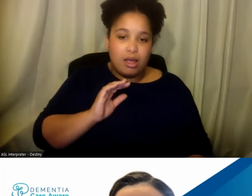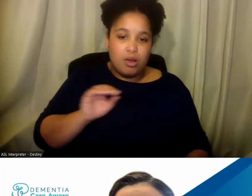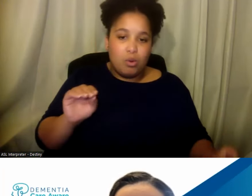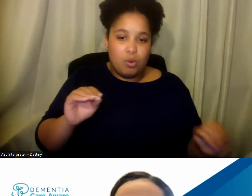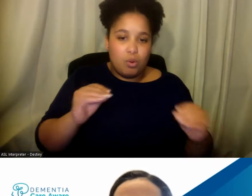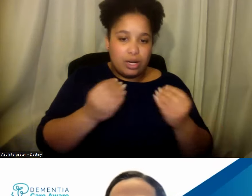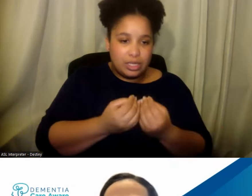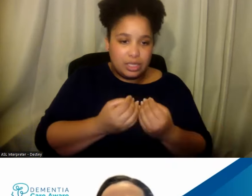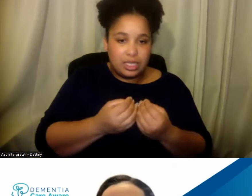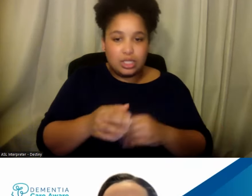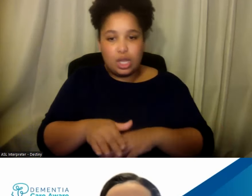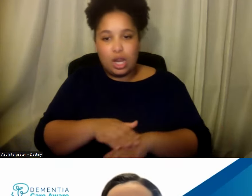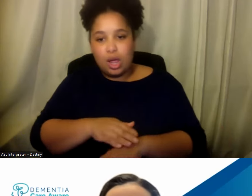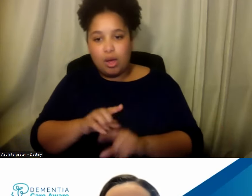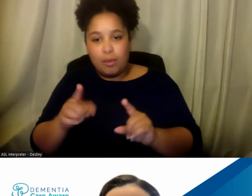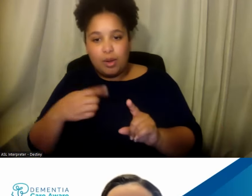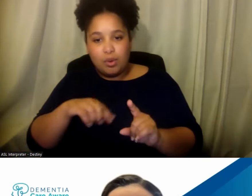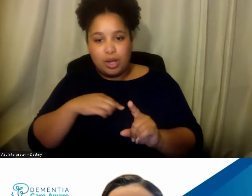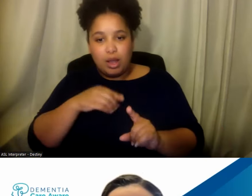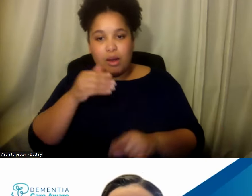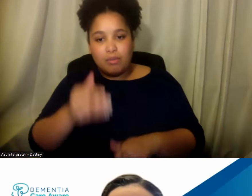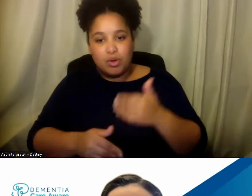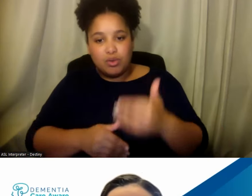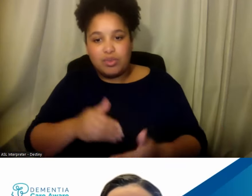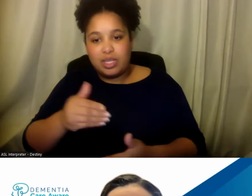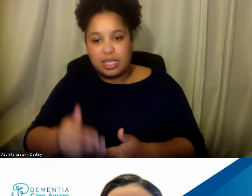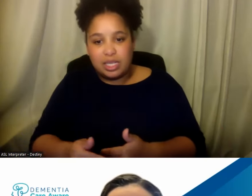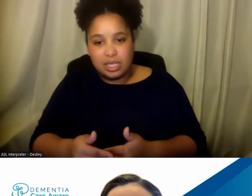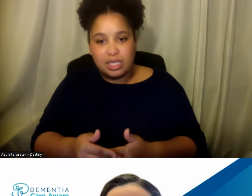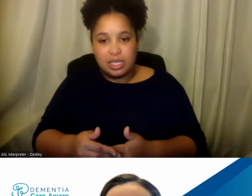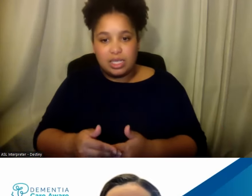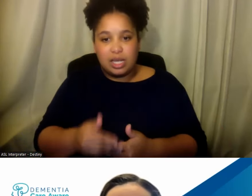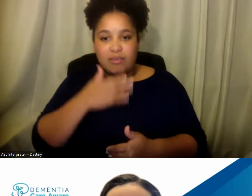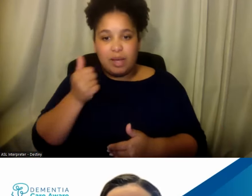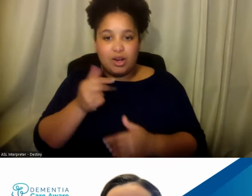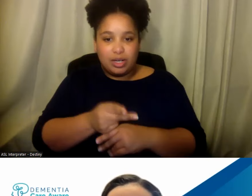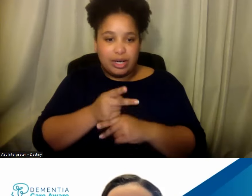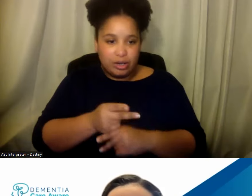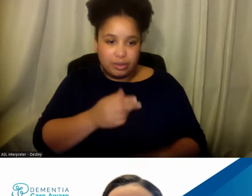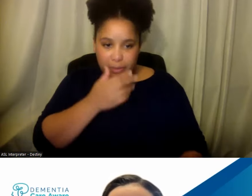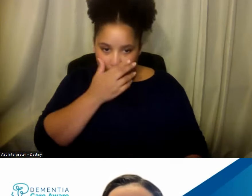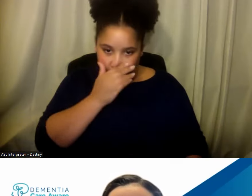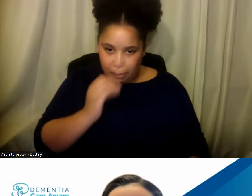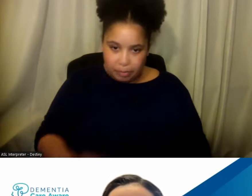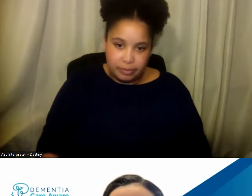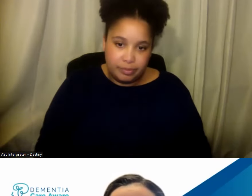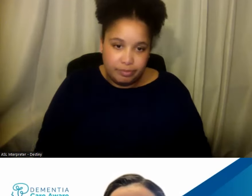slow, but we are moving in the direction, I think, of better care.